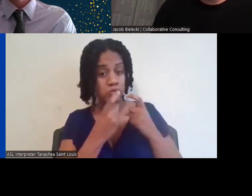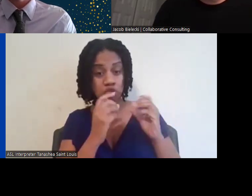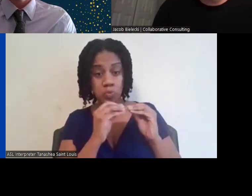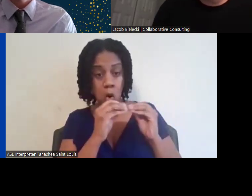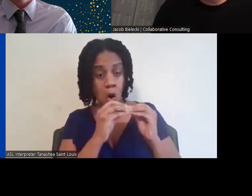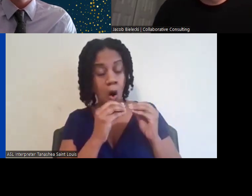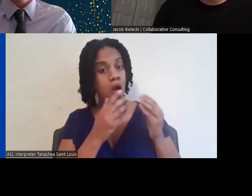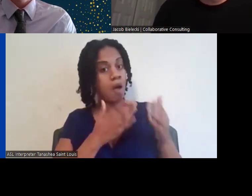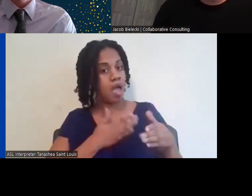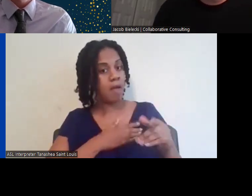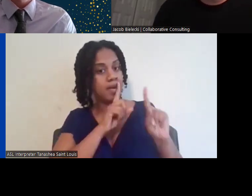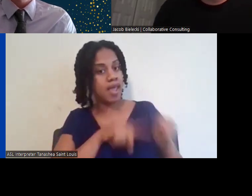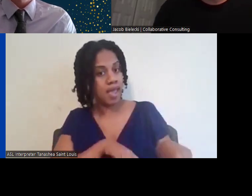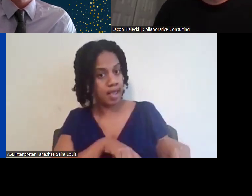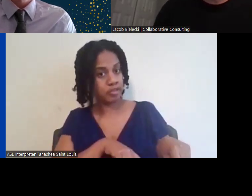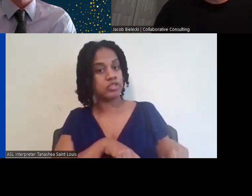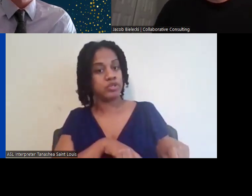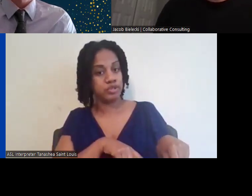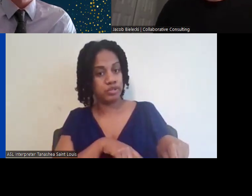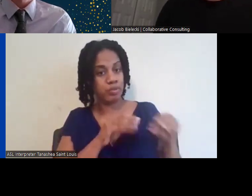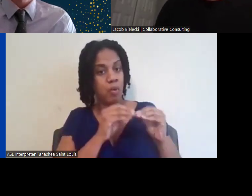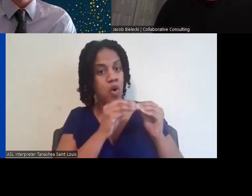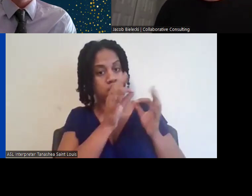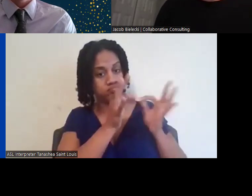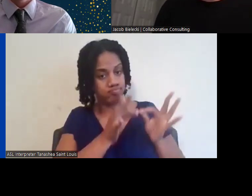to answer more questions in detail.